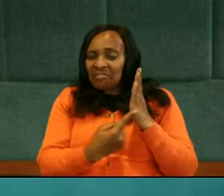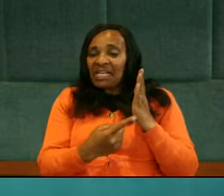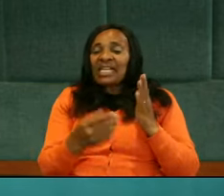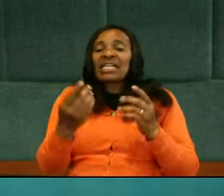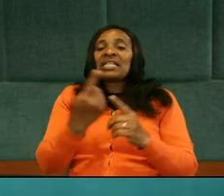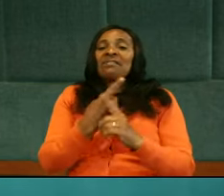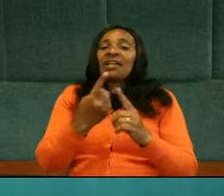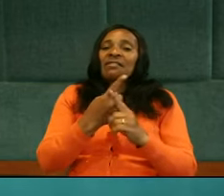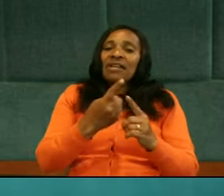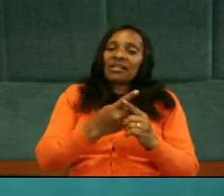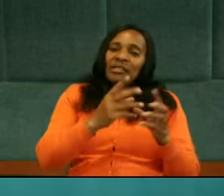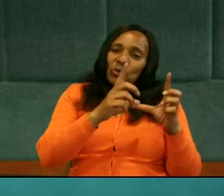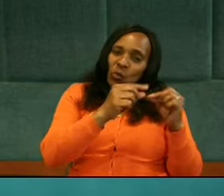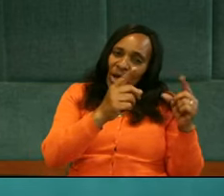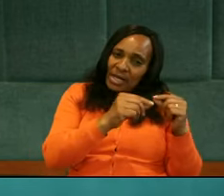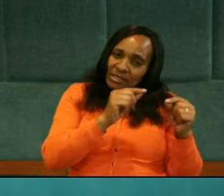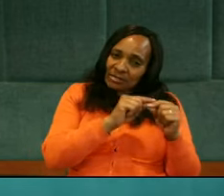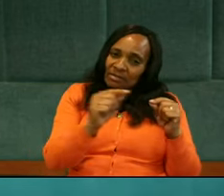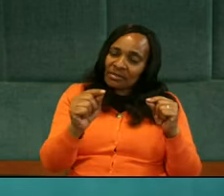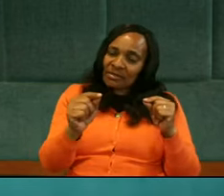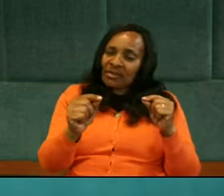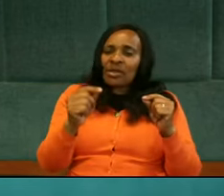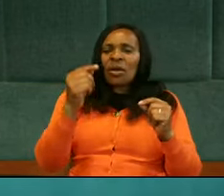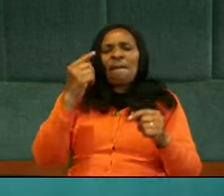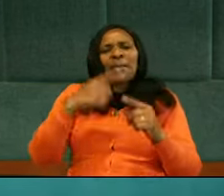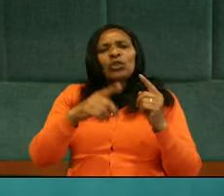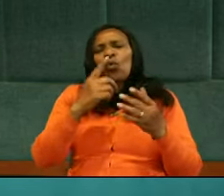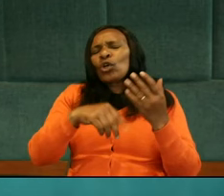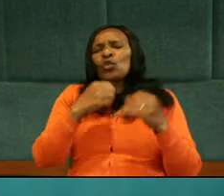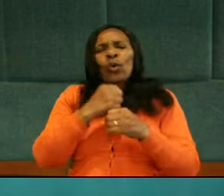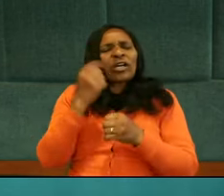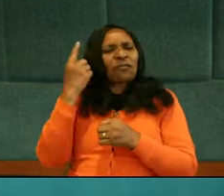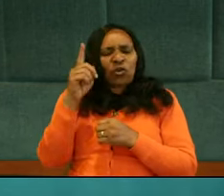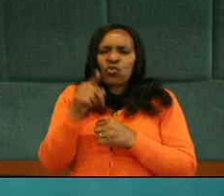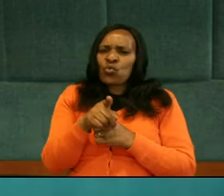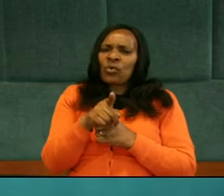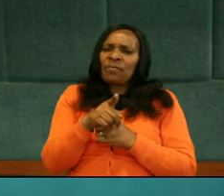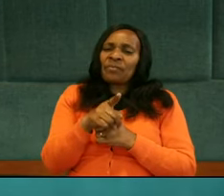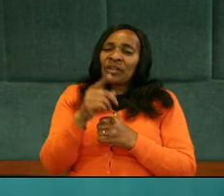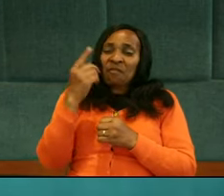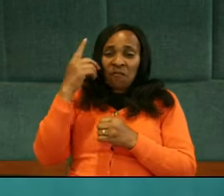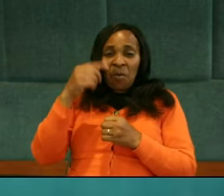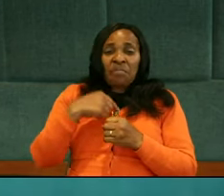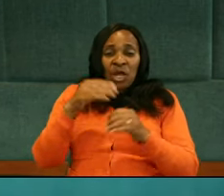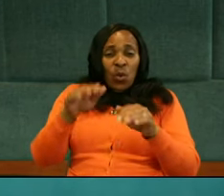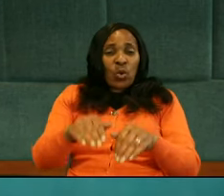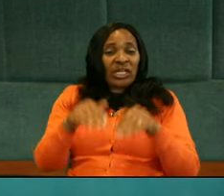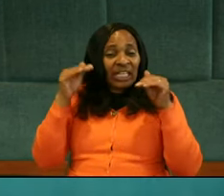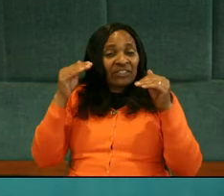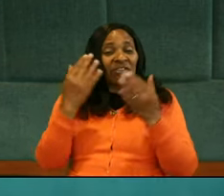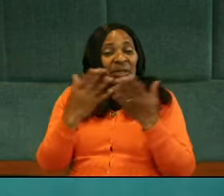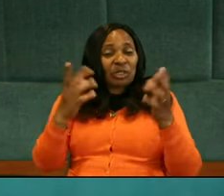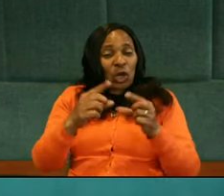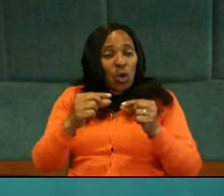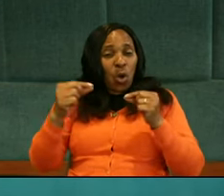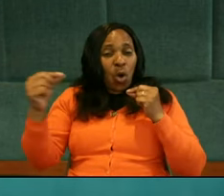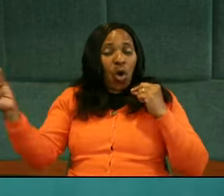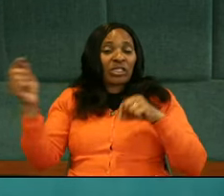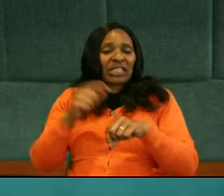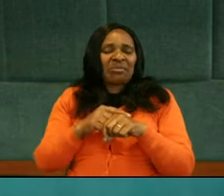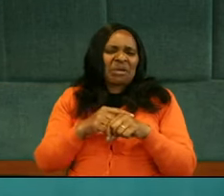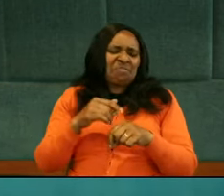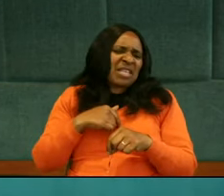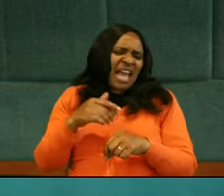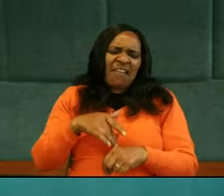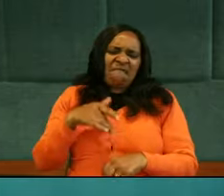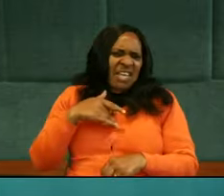statements. And What works for you? I think for me, if I have to wait for something long, mm-hmm. I think I